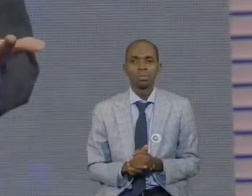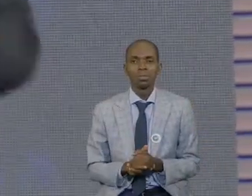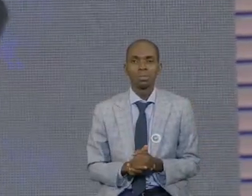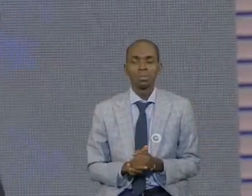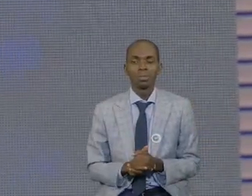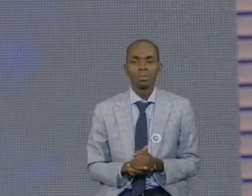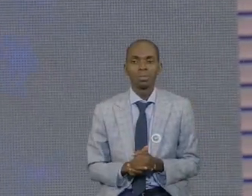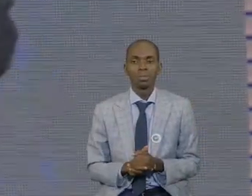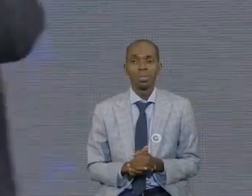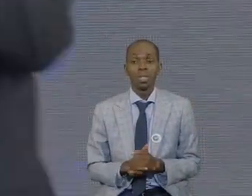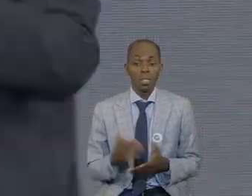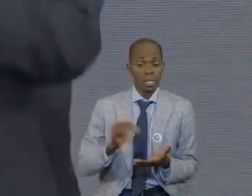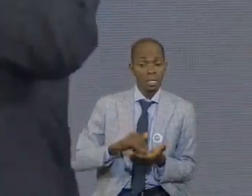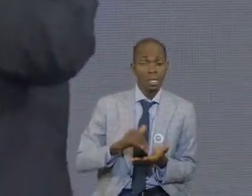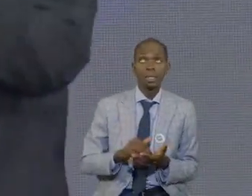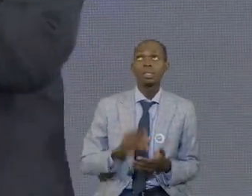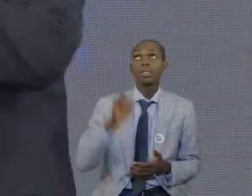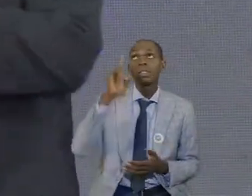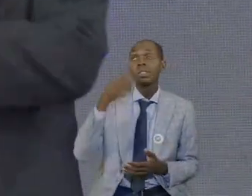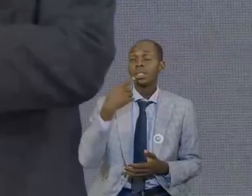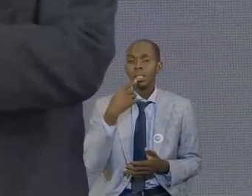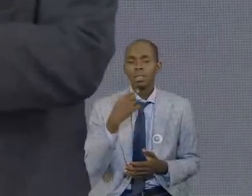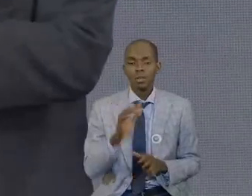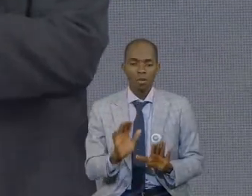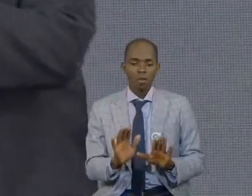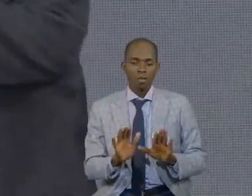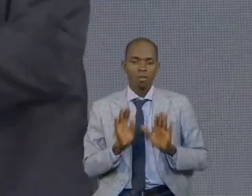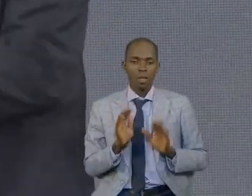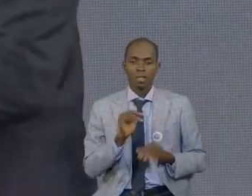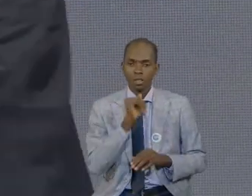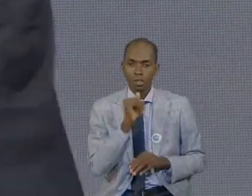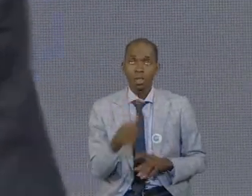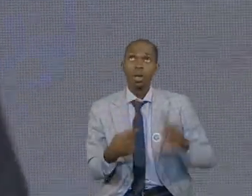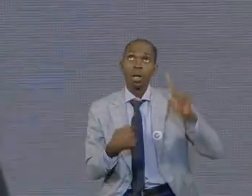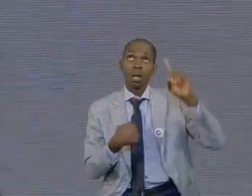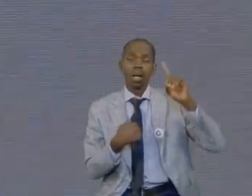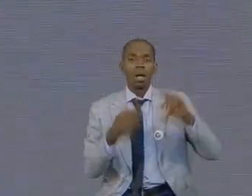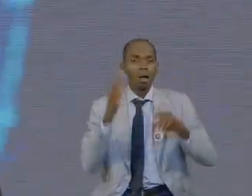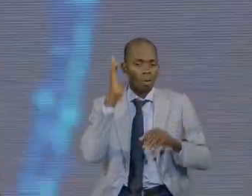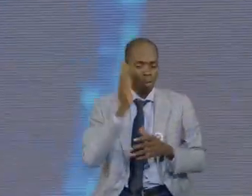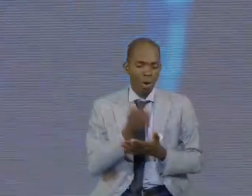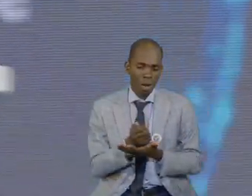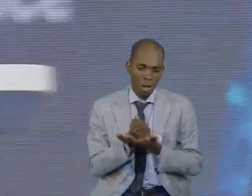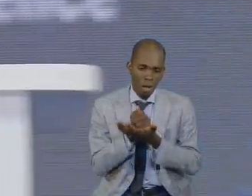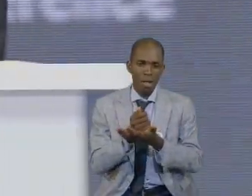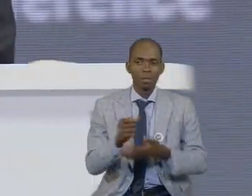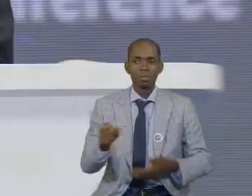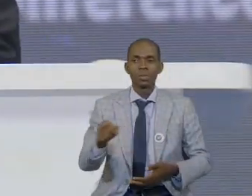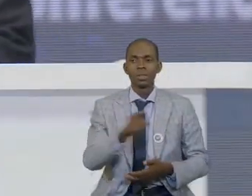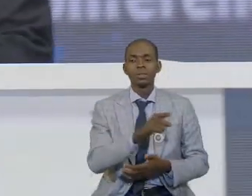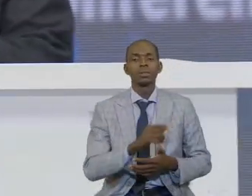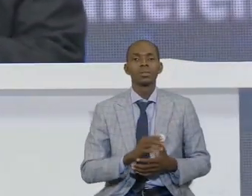Again, he says, "Fear not, I will help thee."